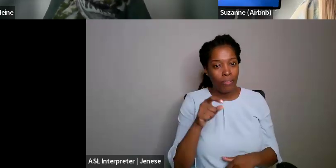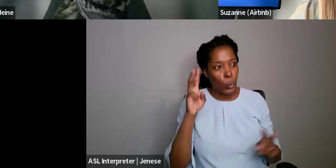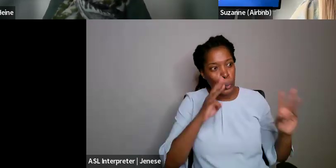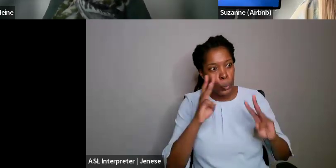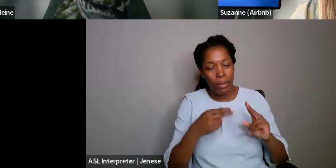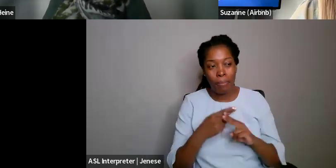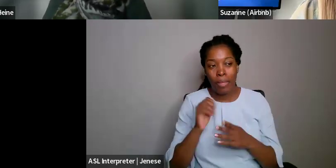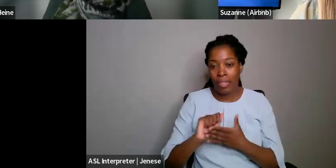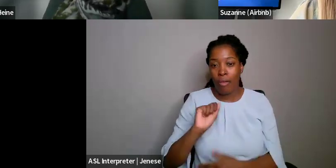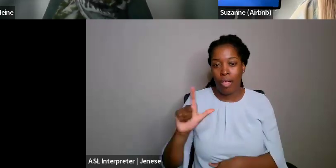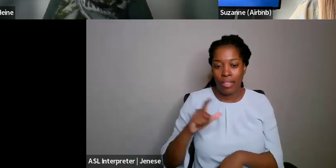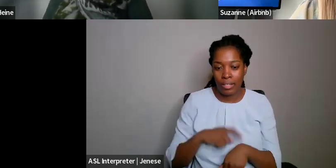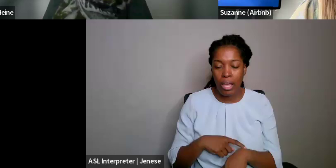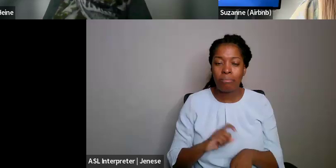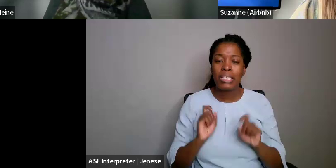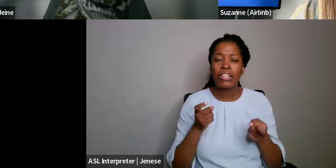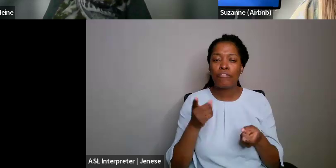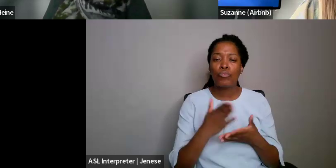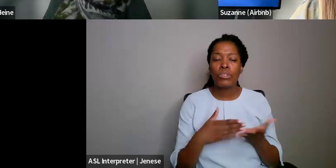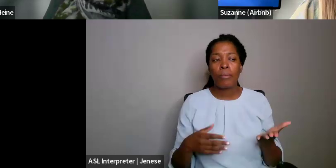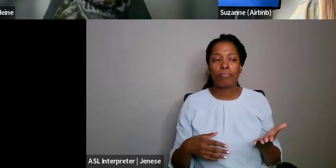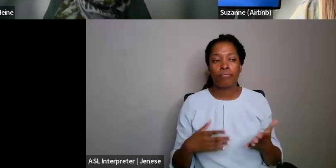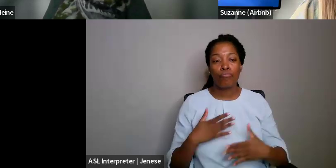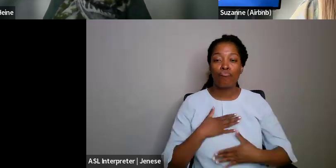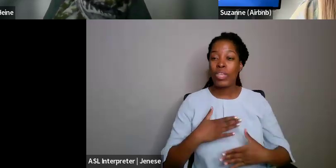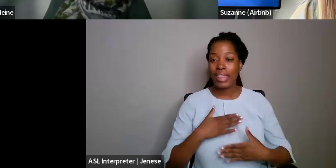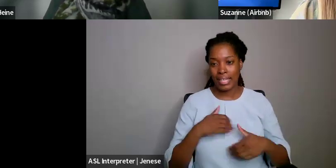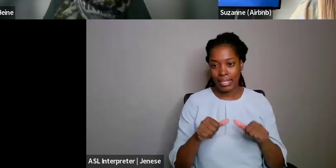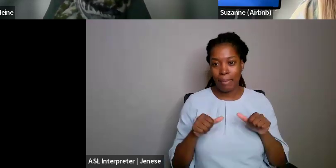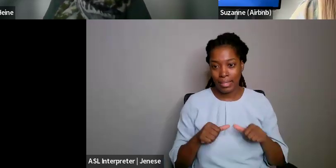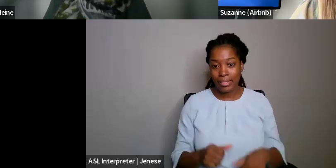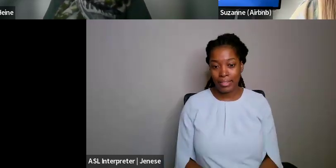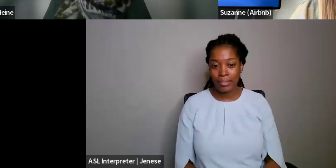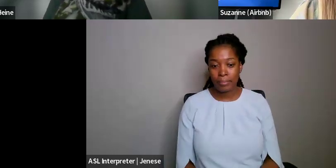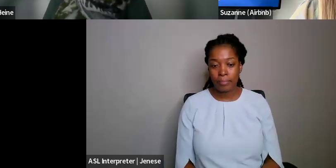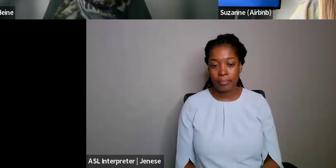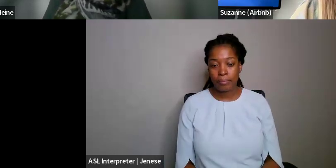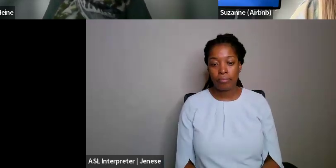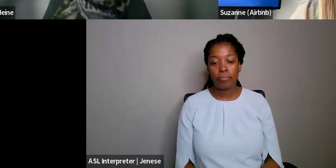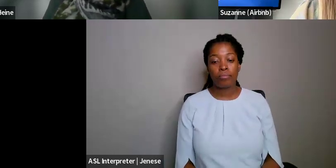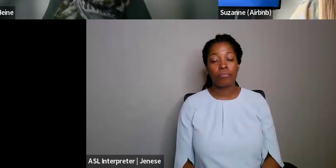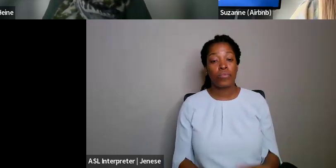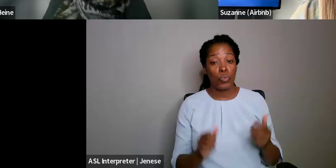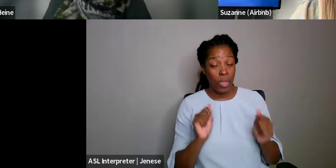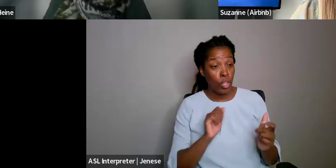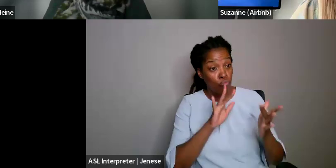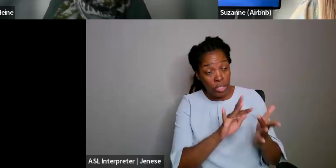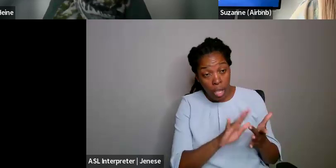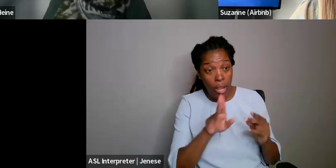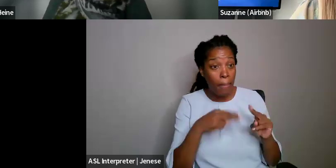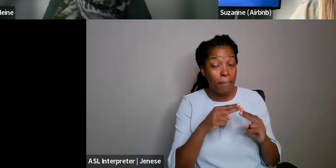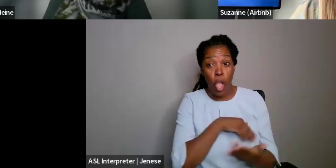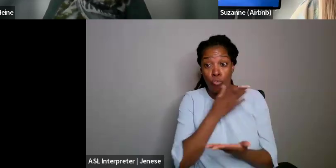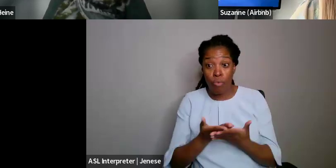which is really, it gives you a bit of breathing space. And also reach out to coordinate arrival plans. I always check to see what time they're going